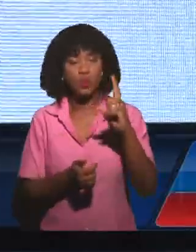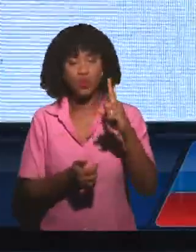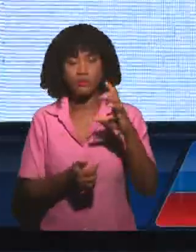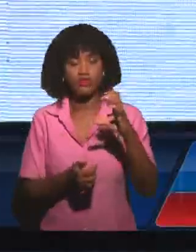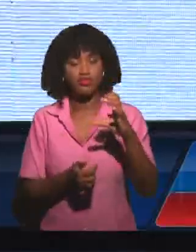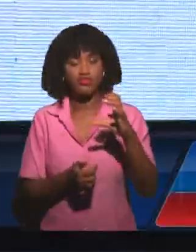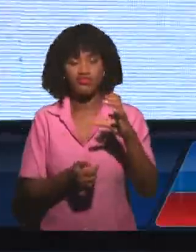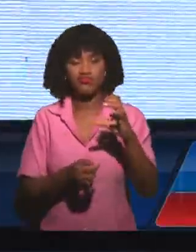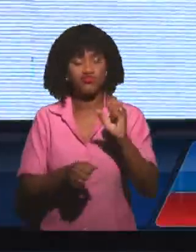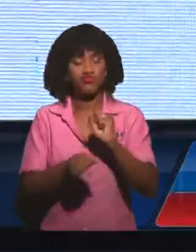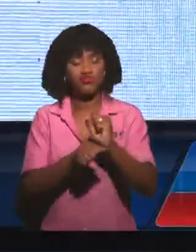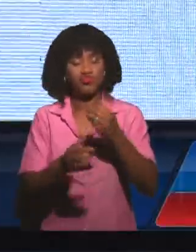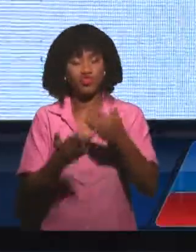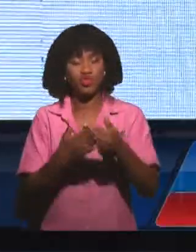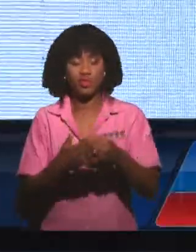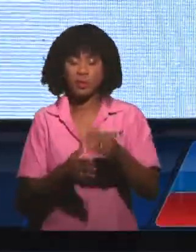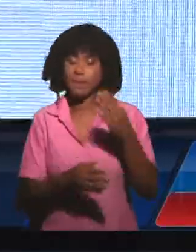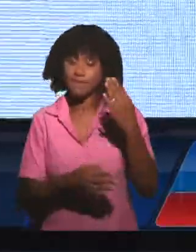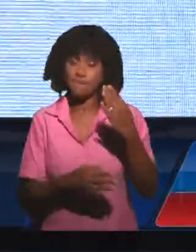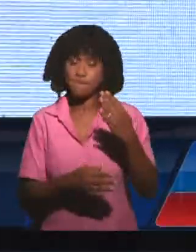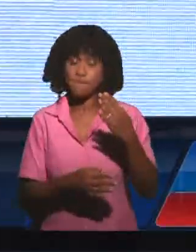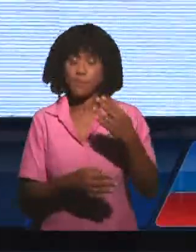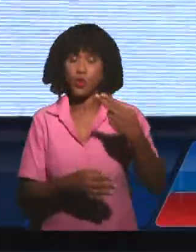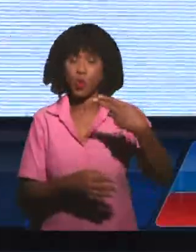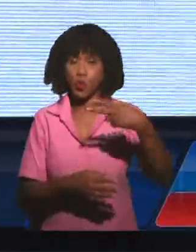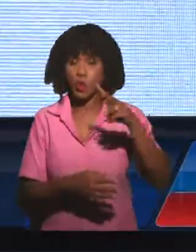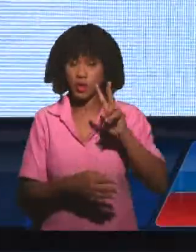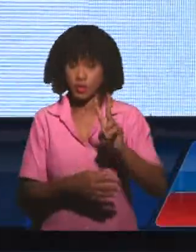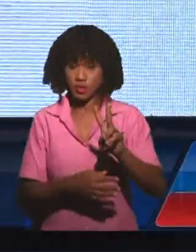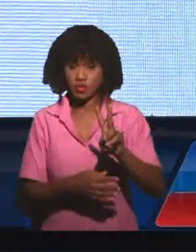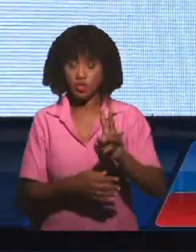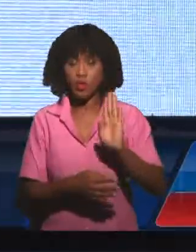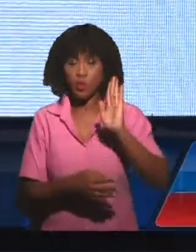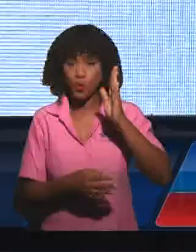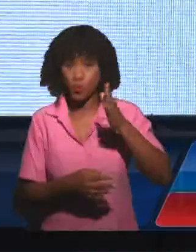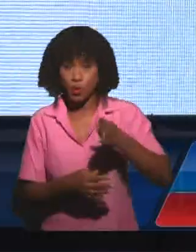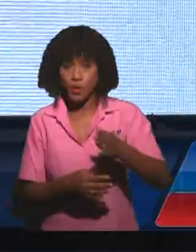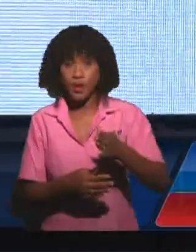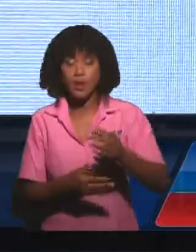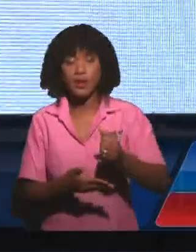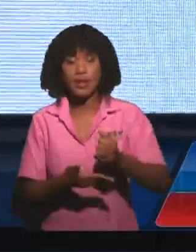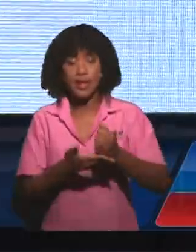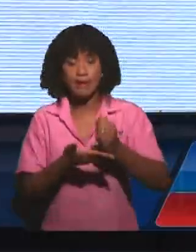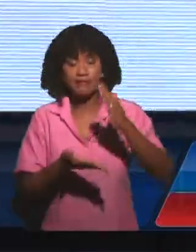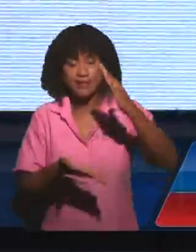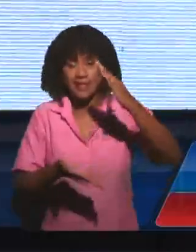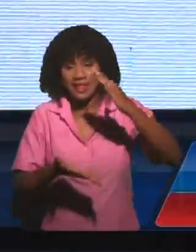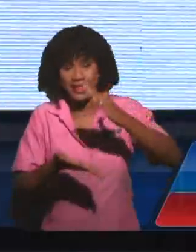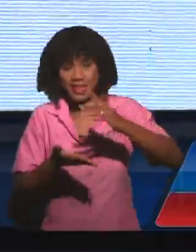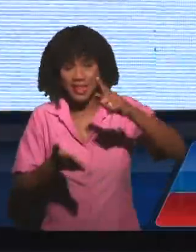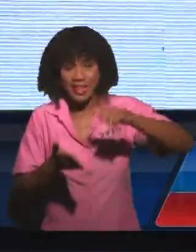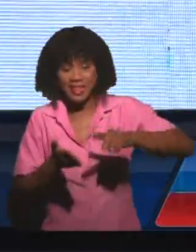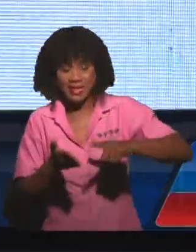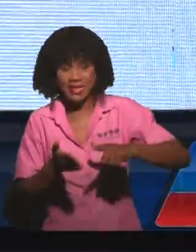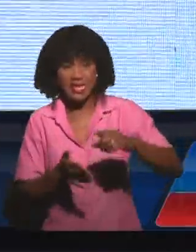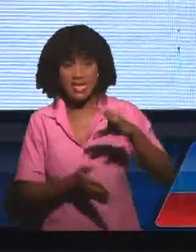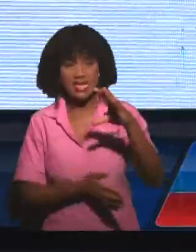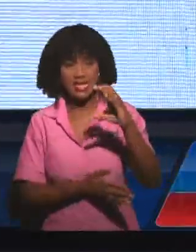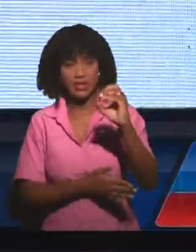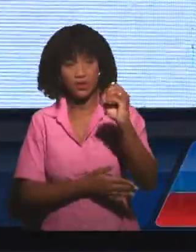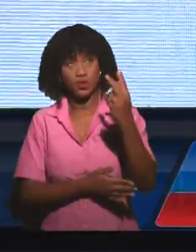efficient. So blue hydrogen, of course, it will play a role in decreasing the carbon